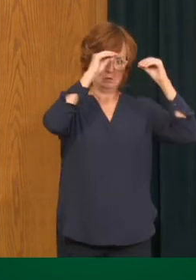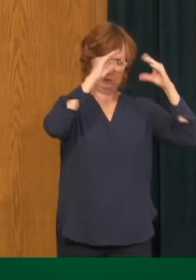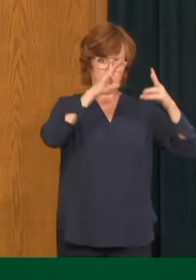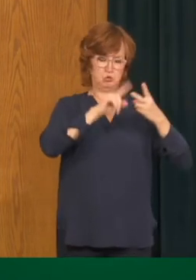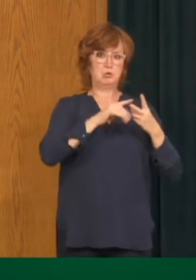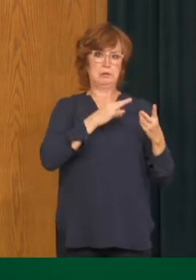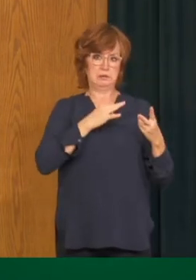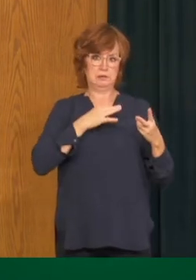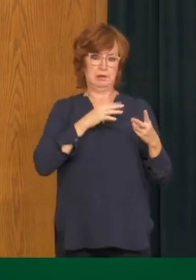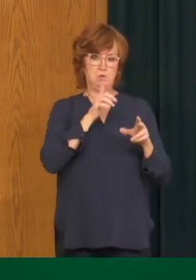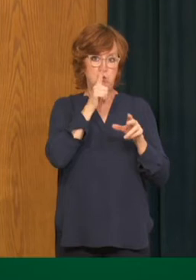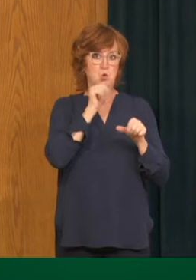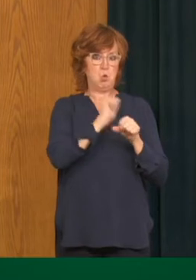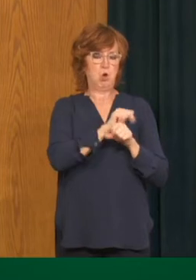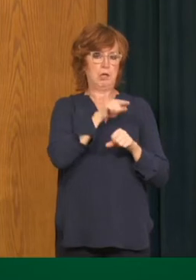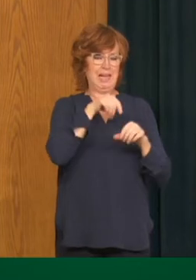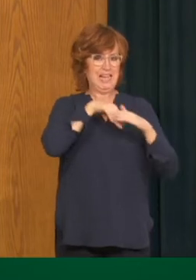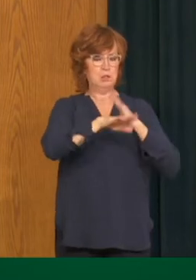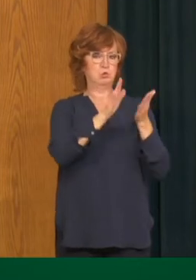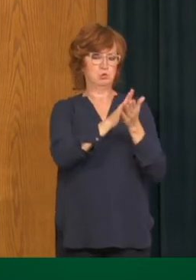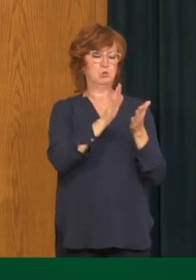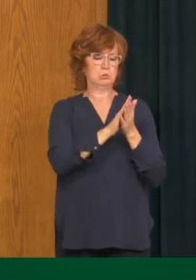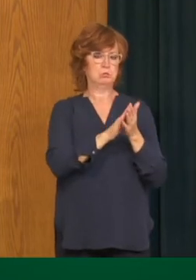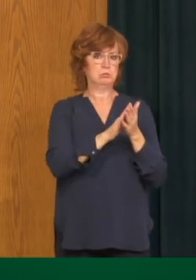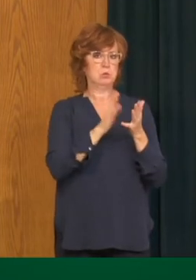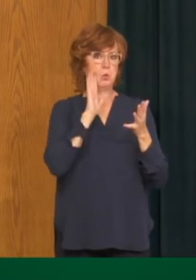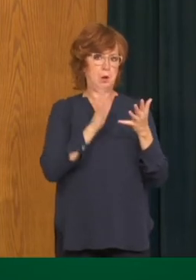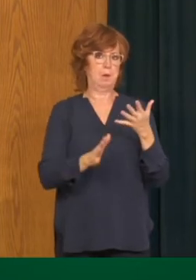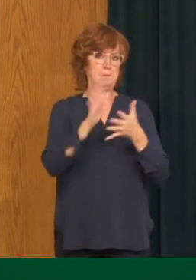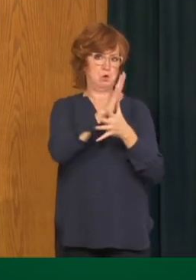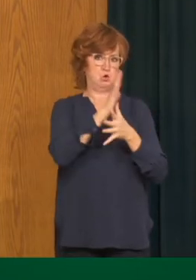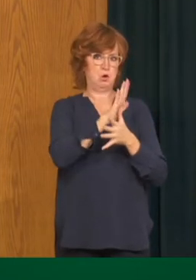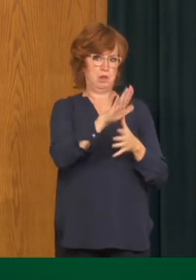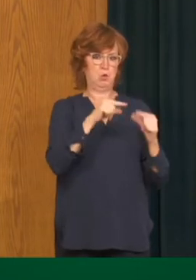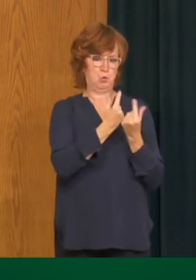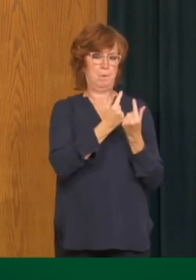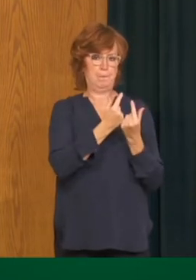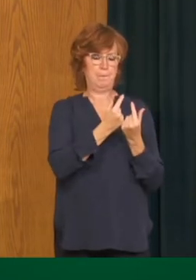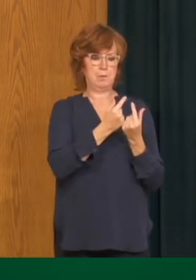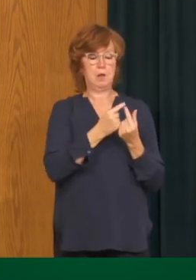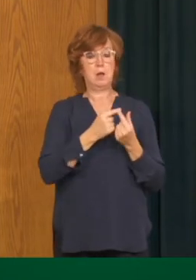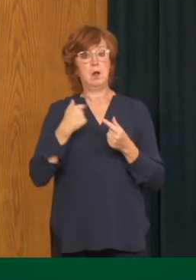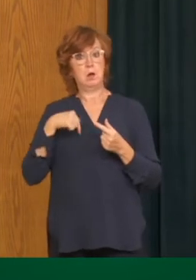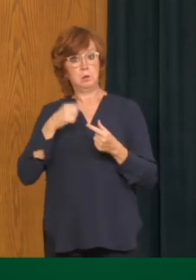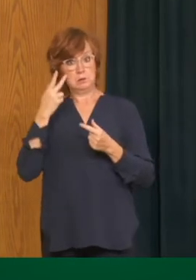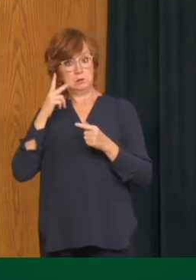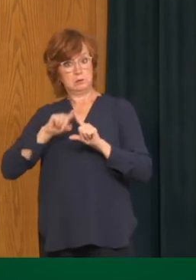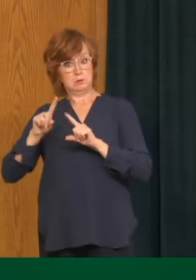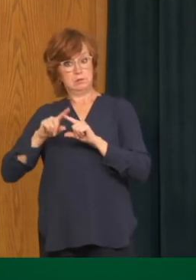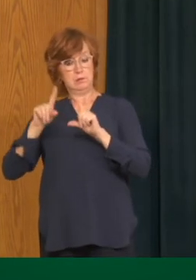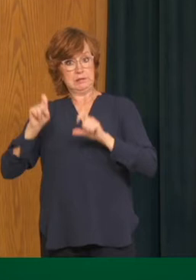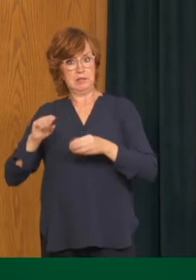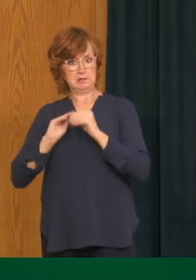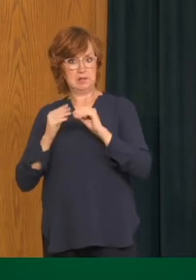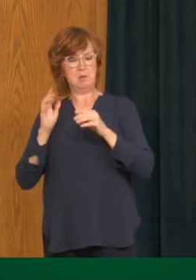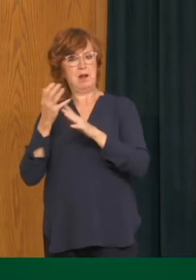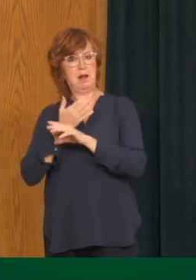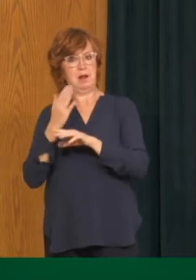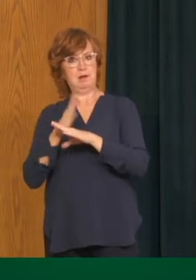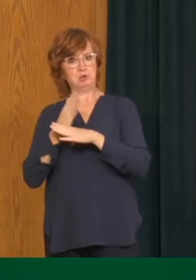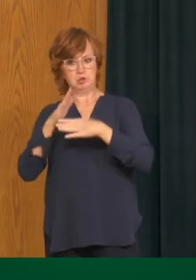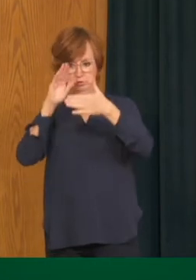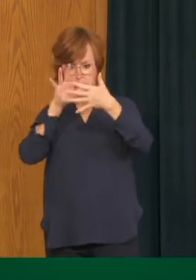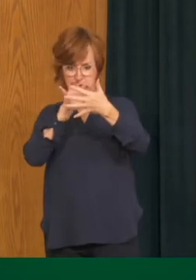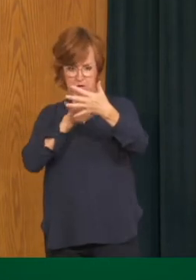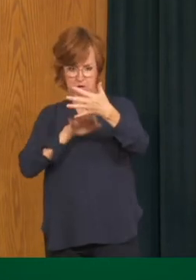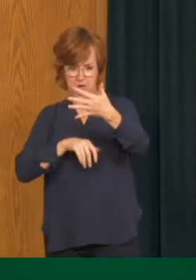for testing. If we look at our testing numbers, while serious outcomes are in people who are 60 and older,